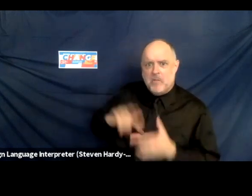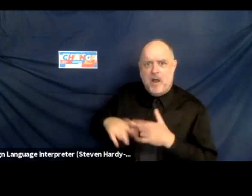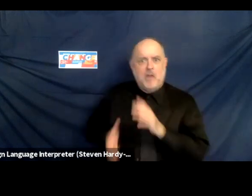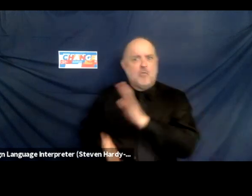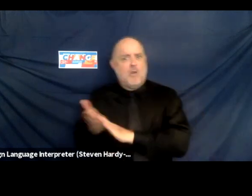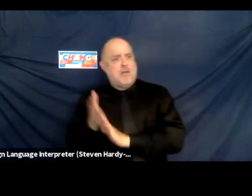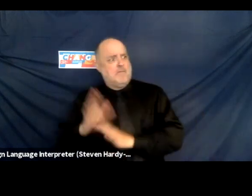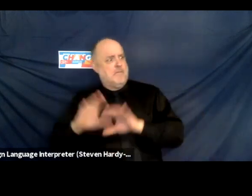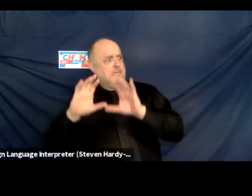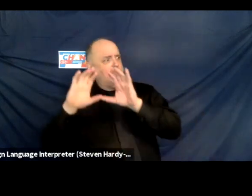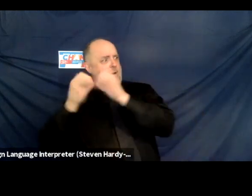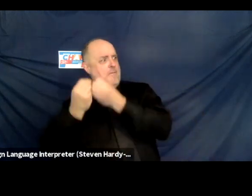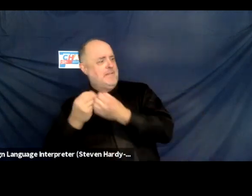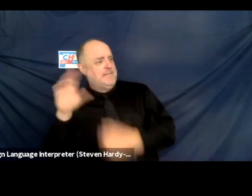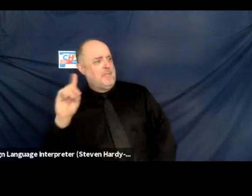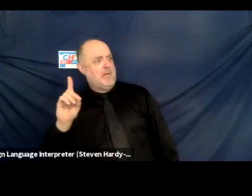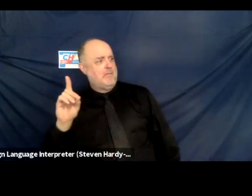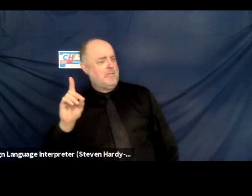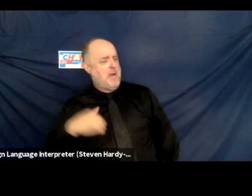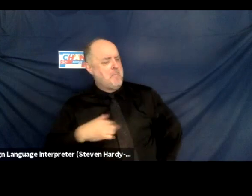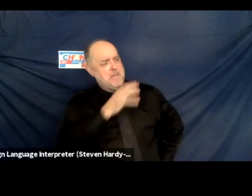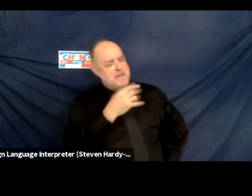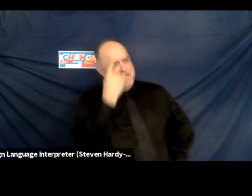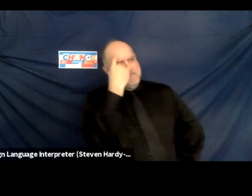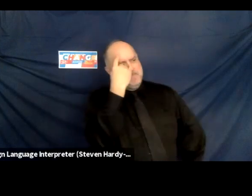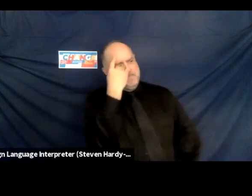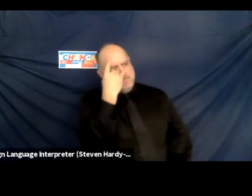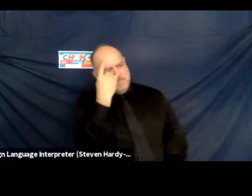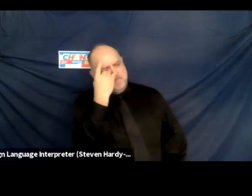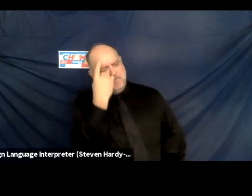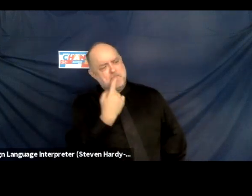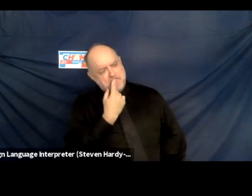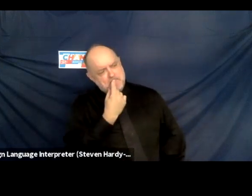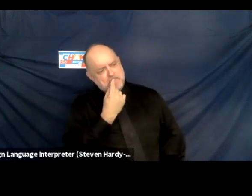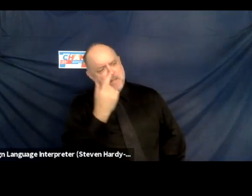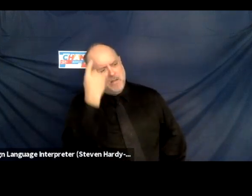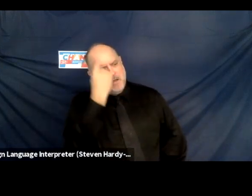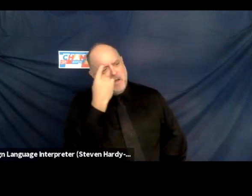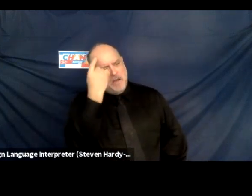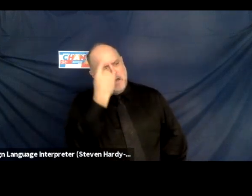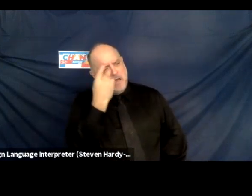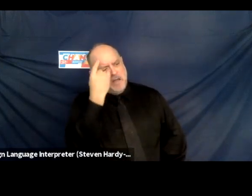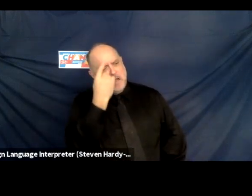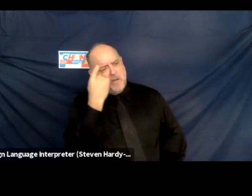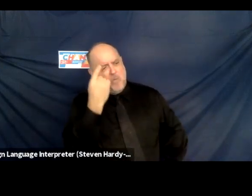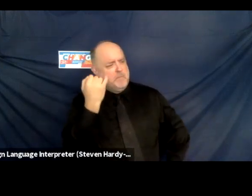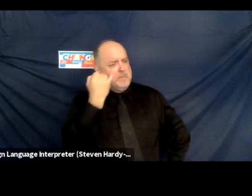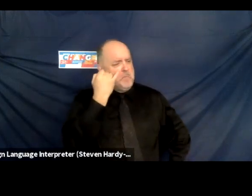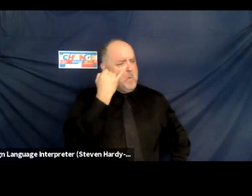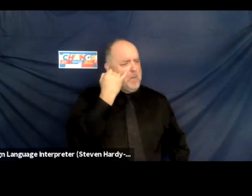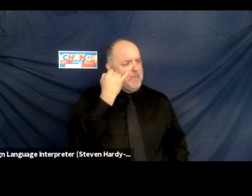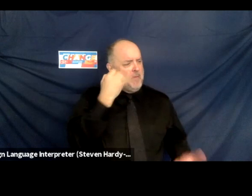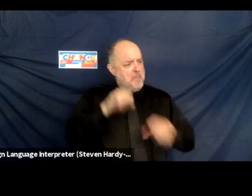and won. And but my mother said later, she said, "We always wondered if you had suffered brain damage